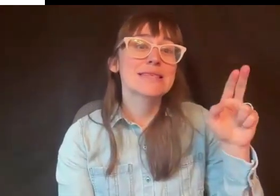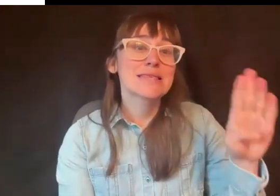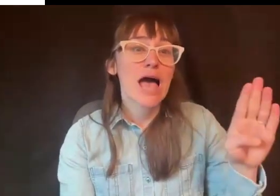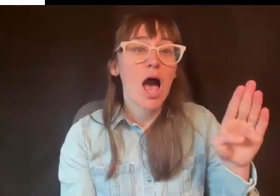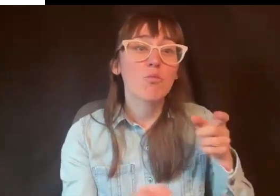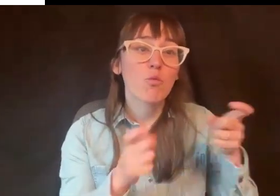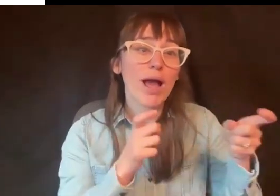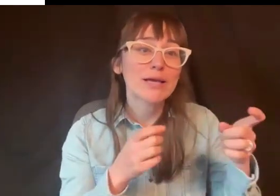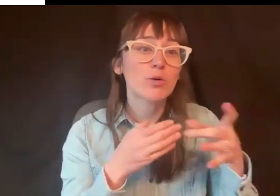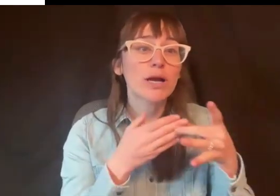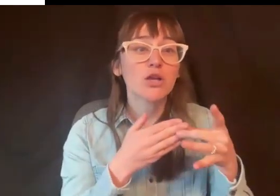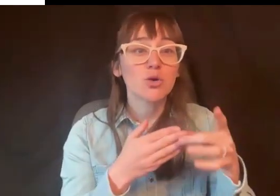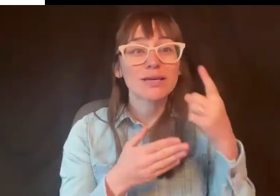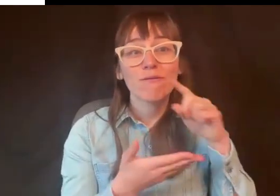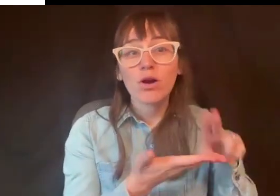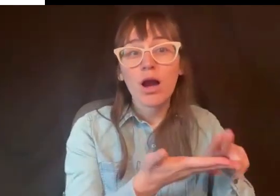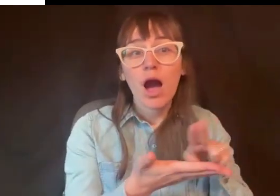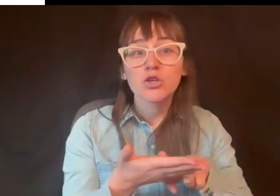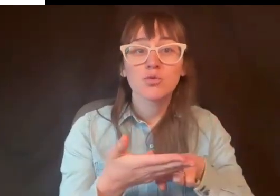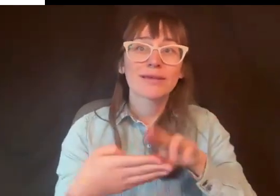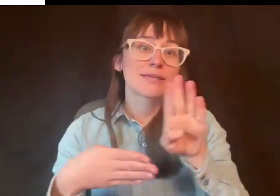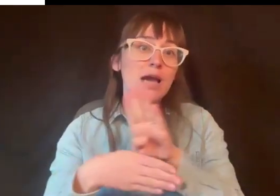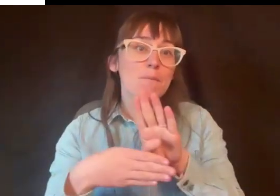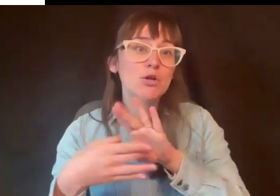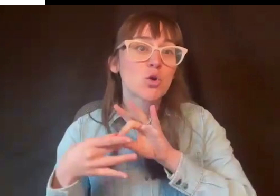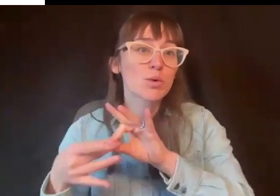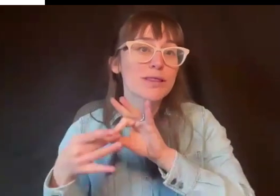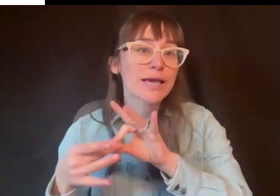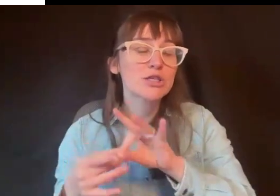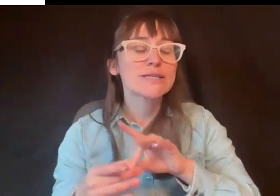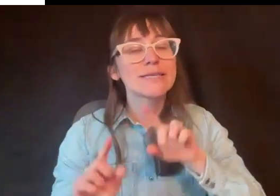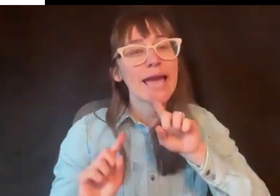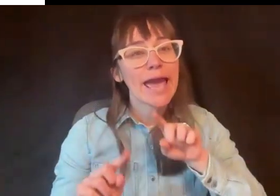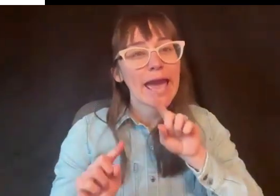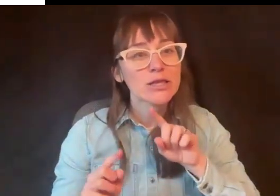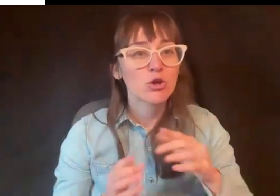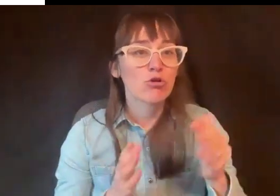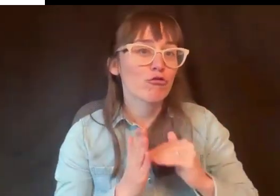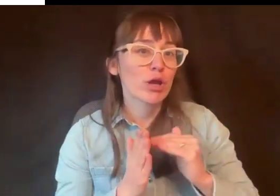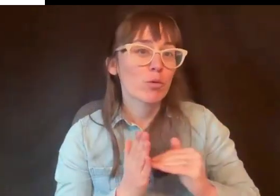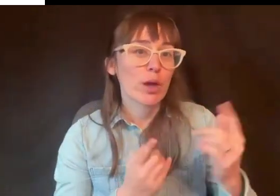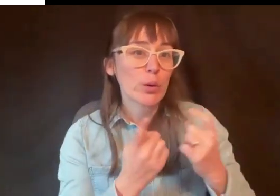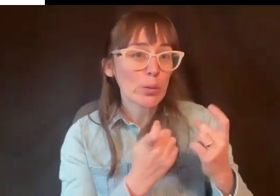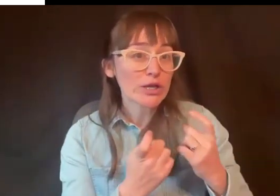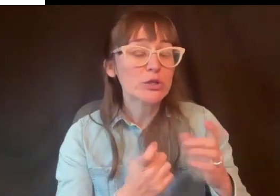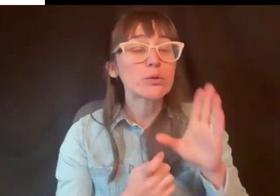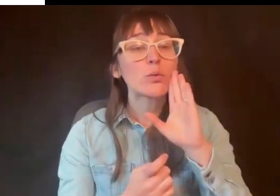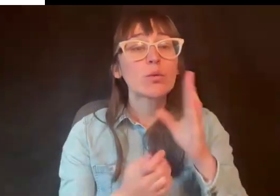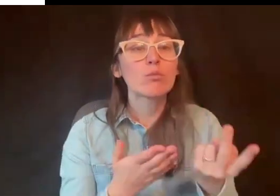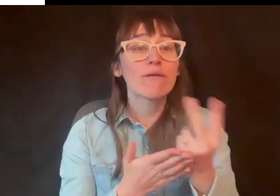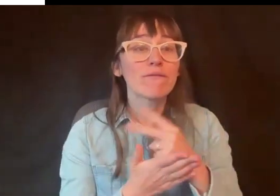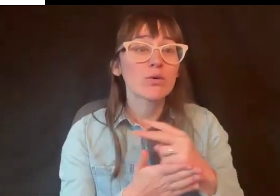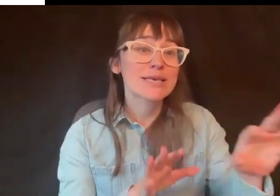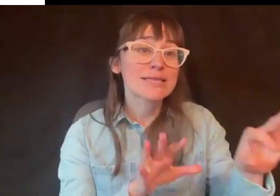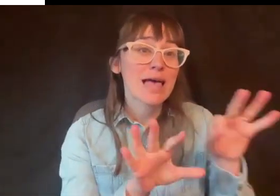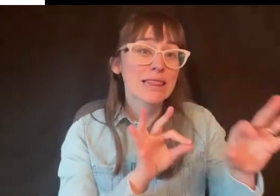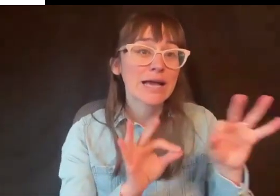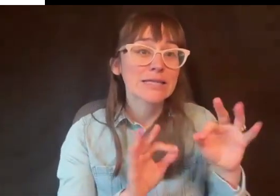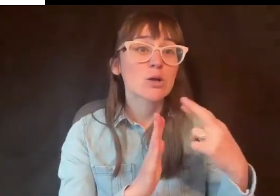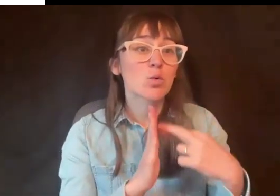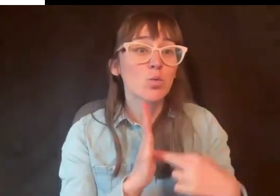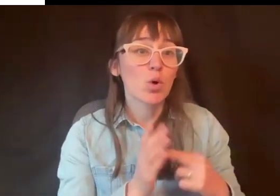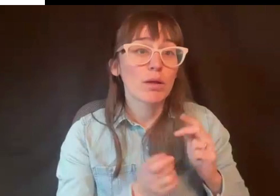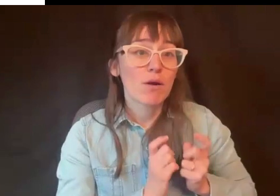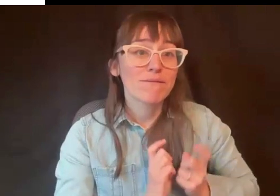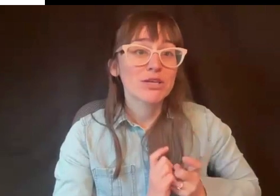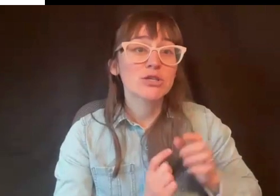commercial relationships and answer key frequently asked questions. We'll review selected rule provisions, especially those